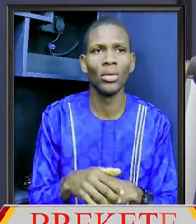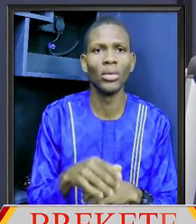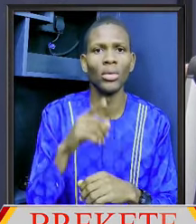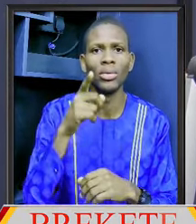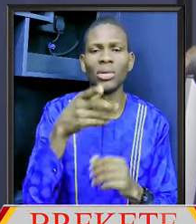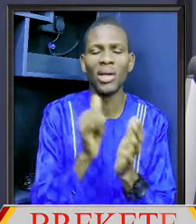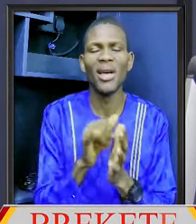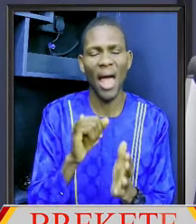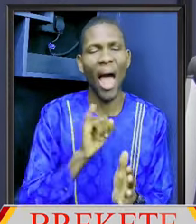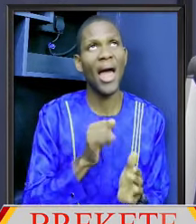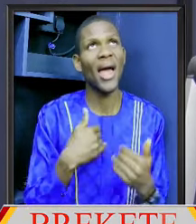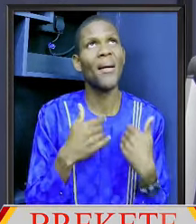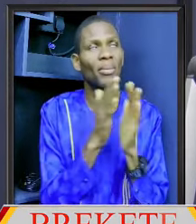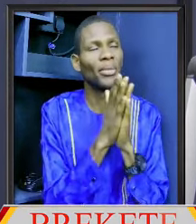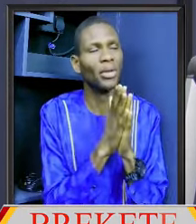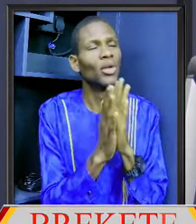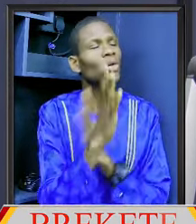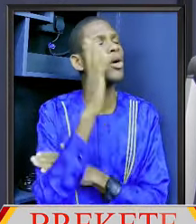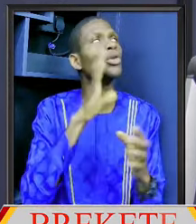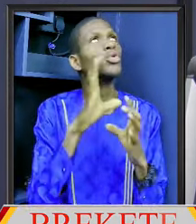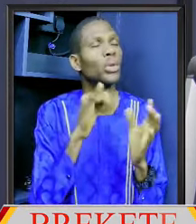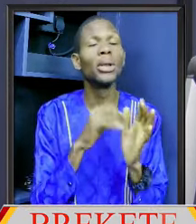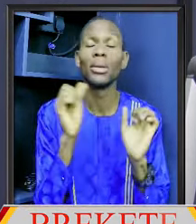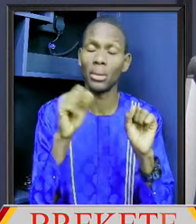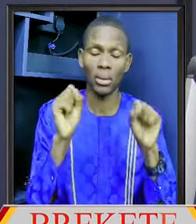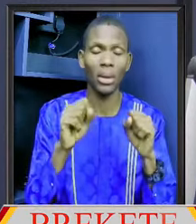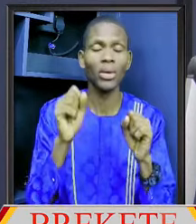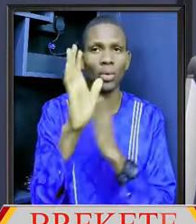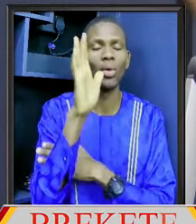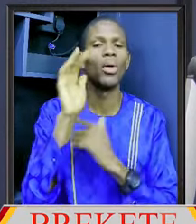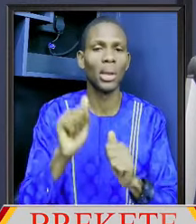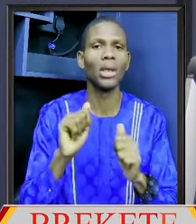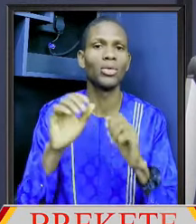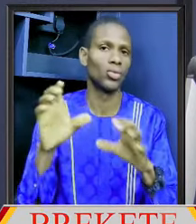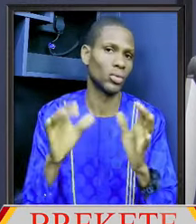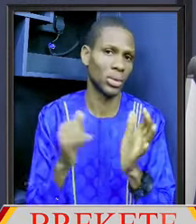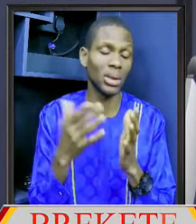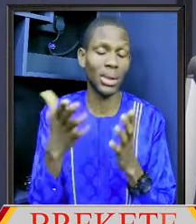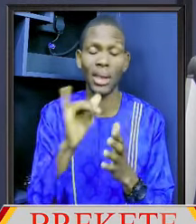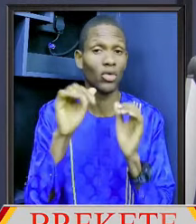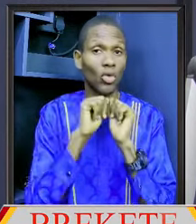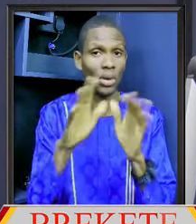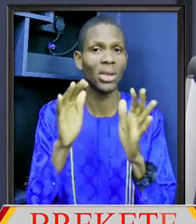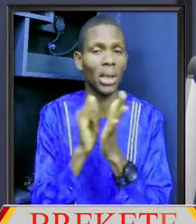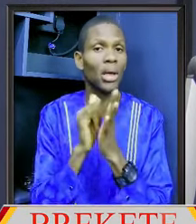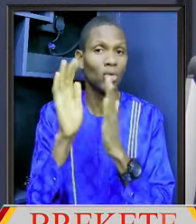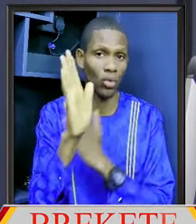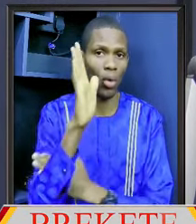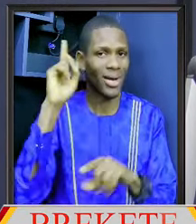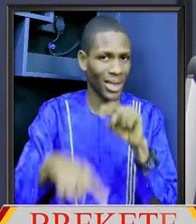you say you don't pray, God go do am. God can do it. There is nothing God cannot do.